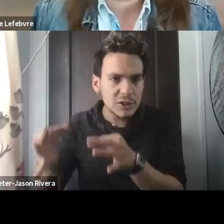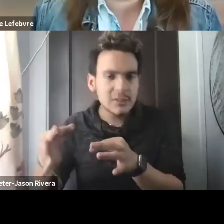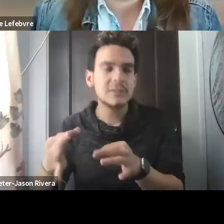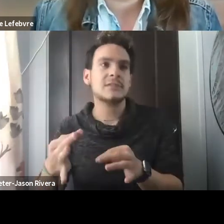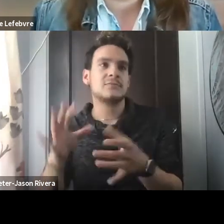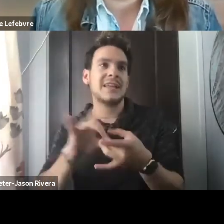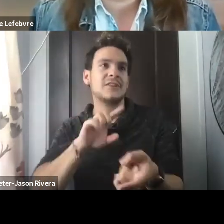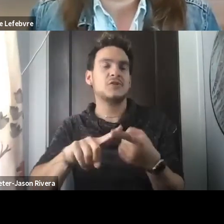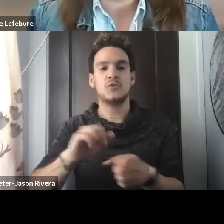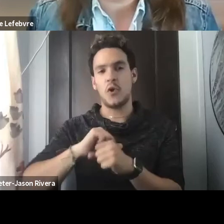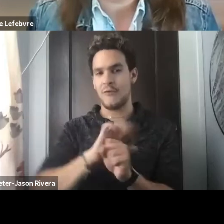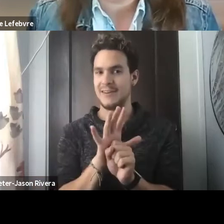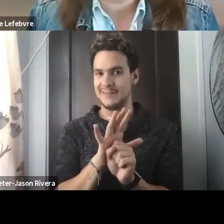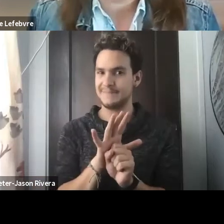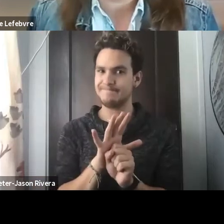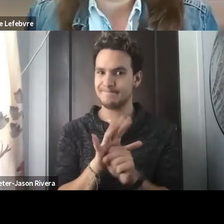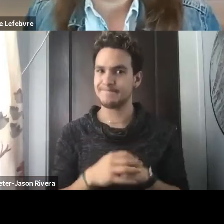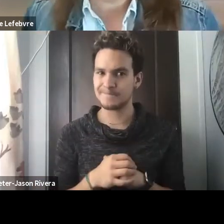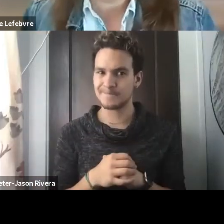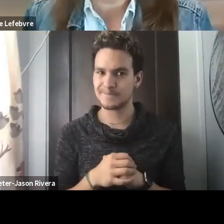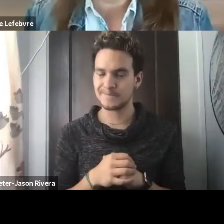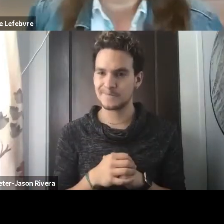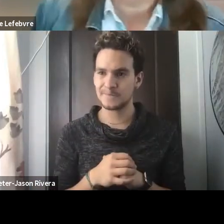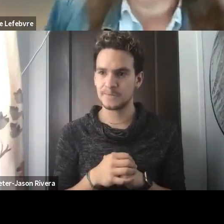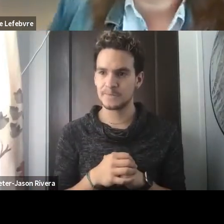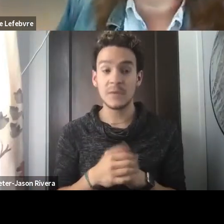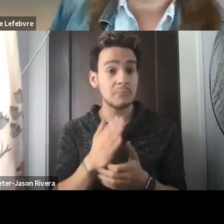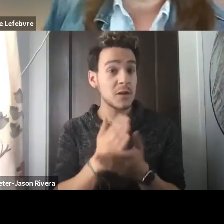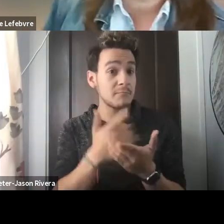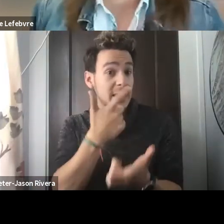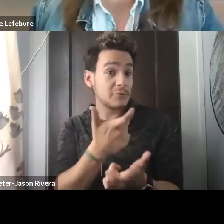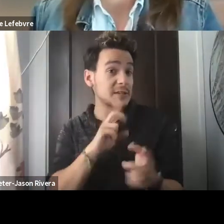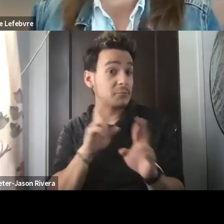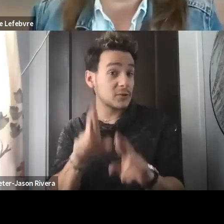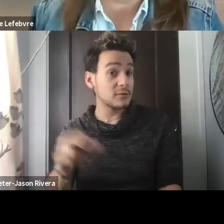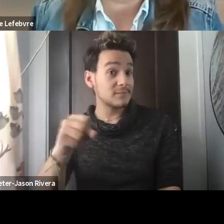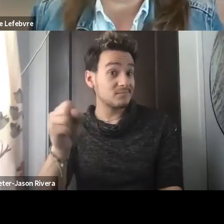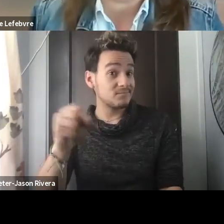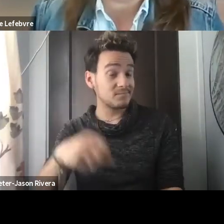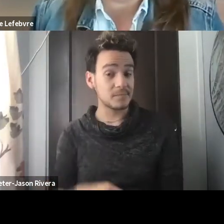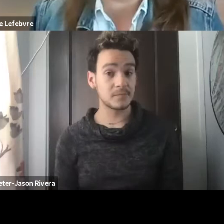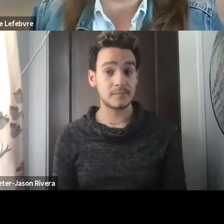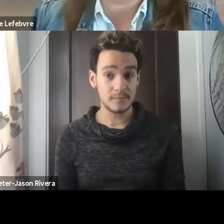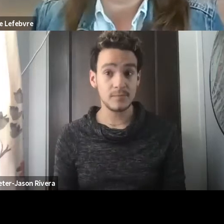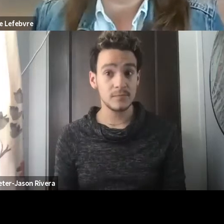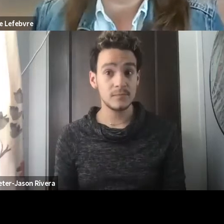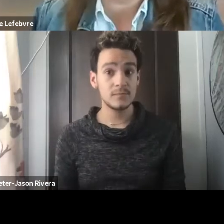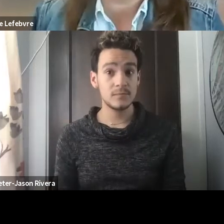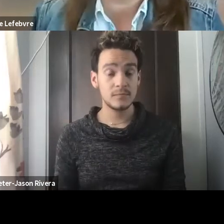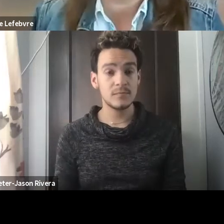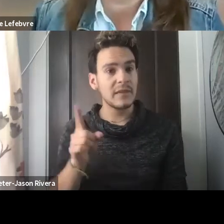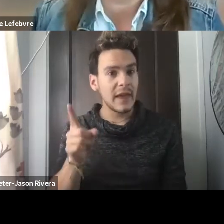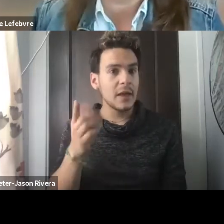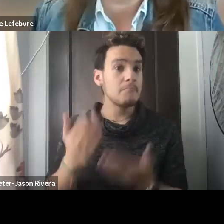to COVID-19. And we have some interesting results, which may